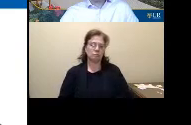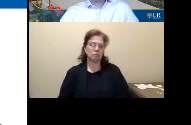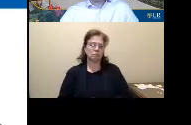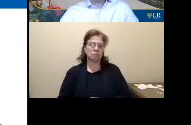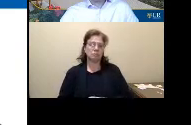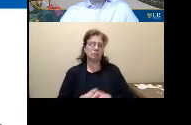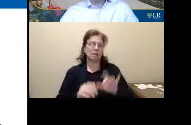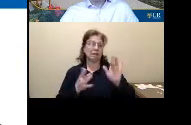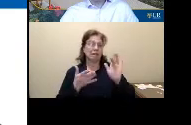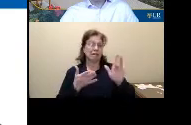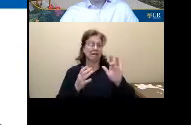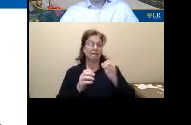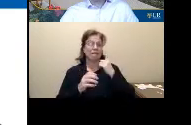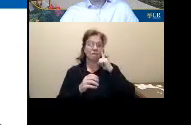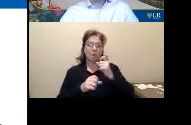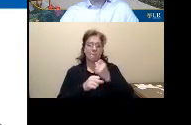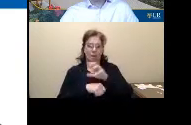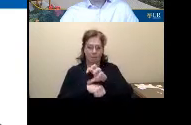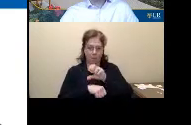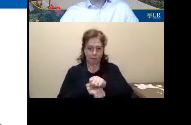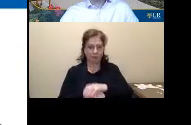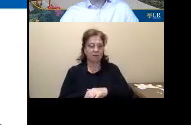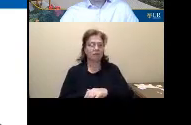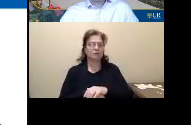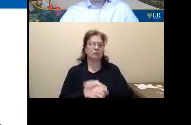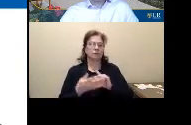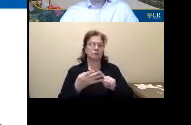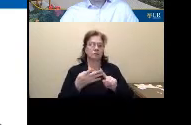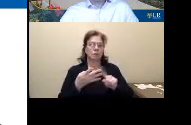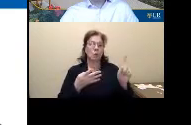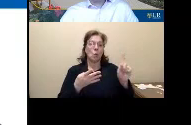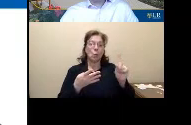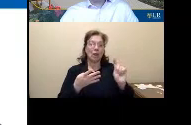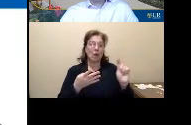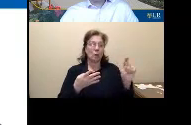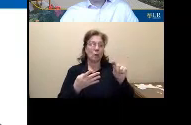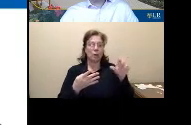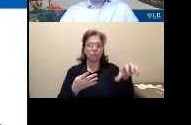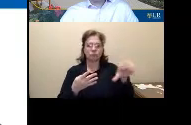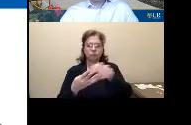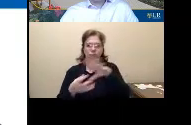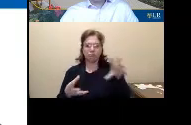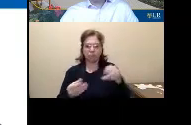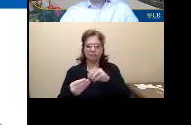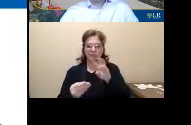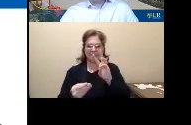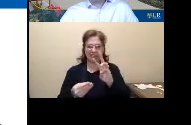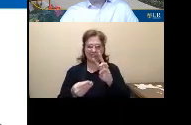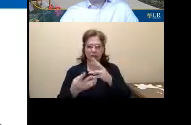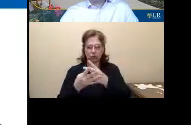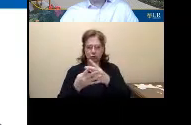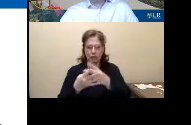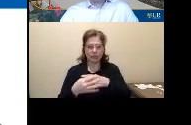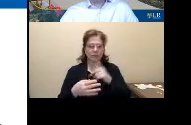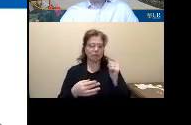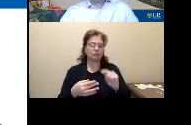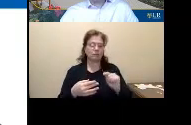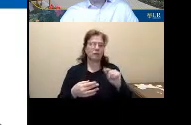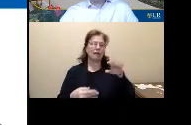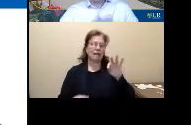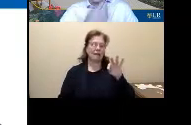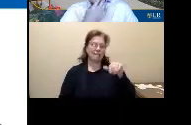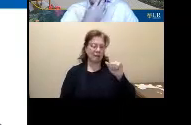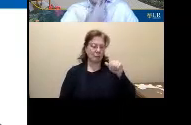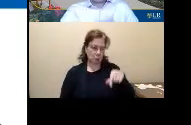appointment. We show all of the screening locations that we have running. We have a frequently asked questions section with about